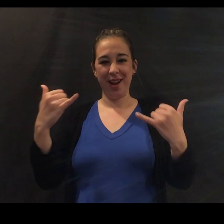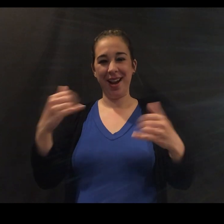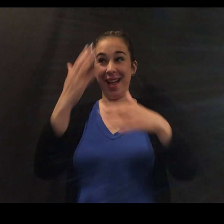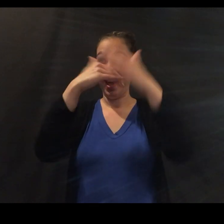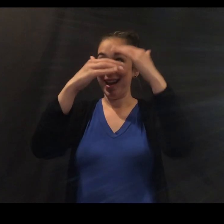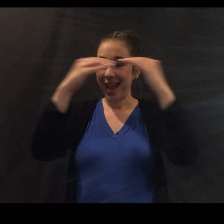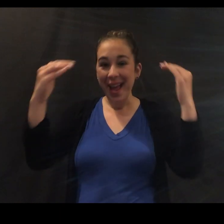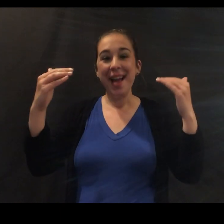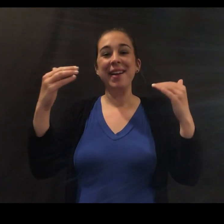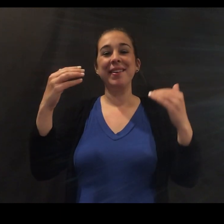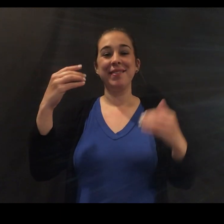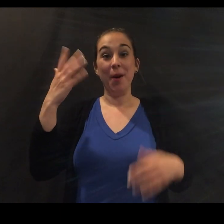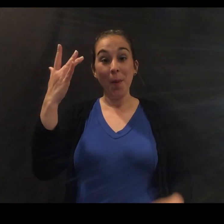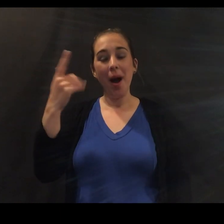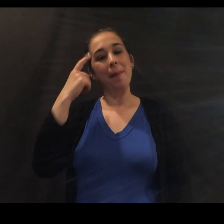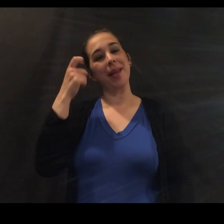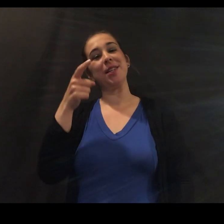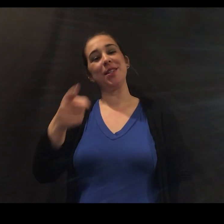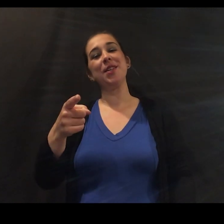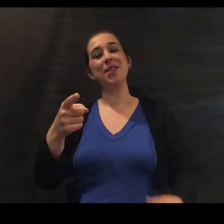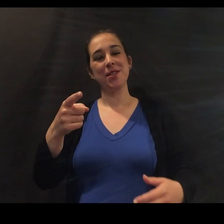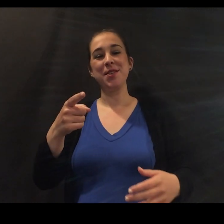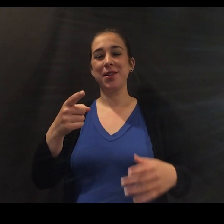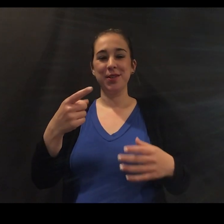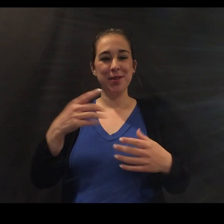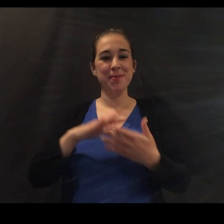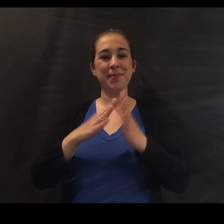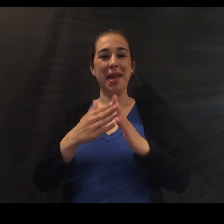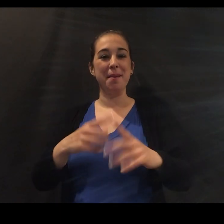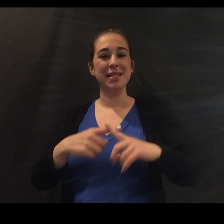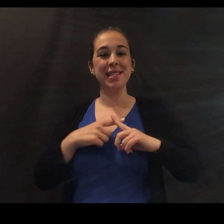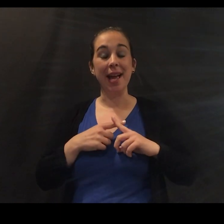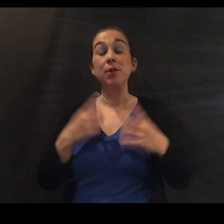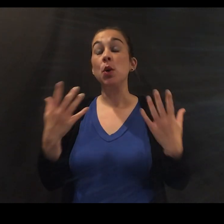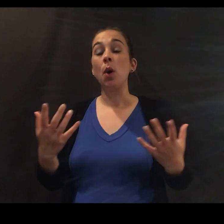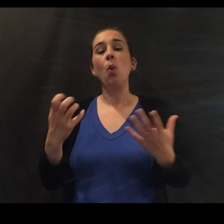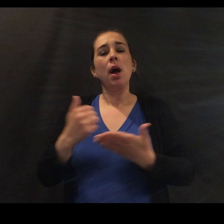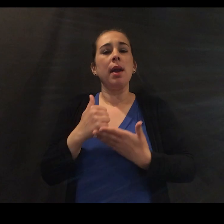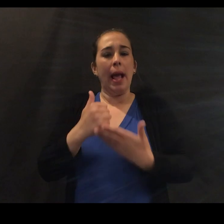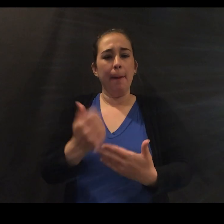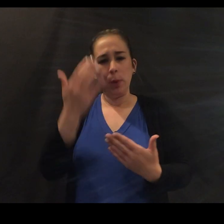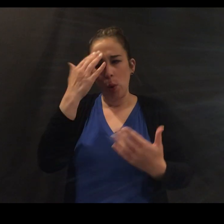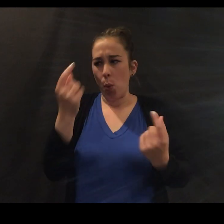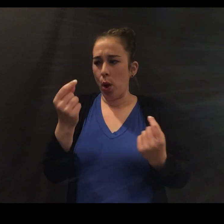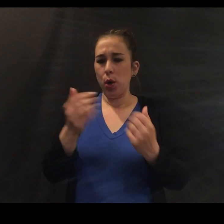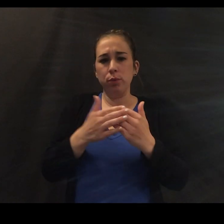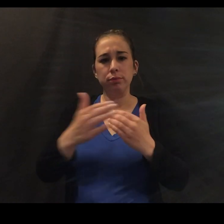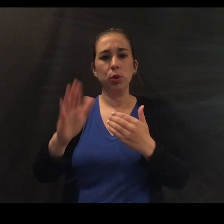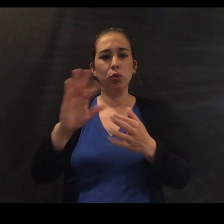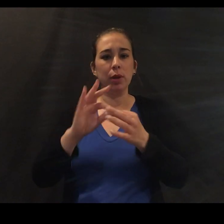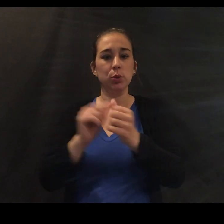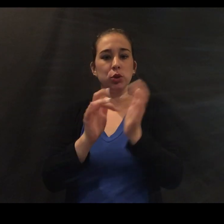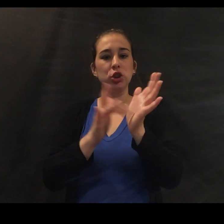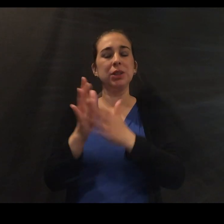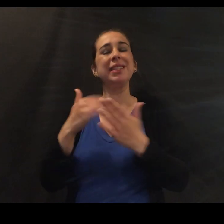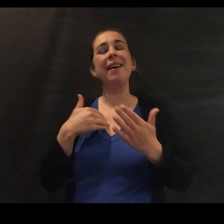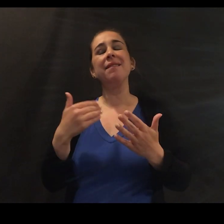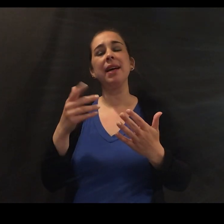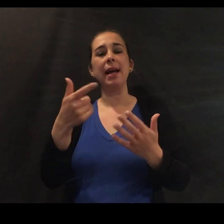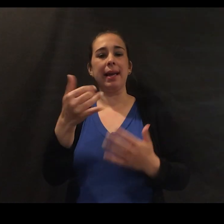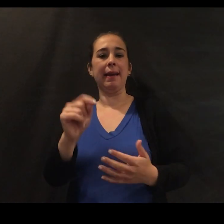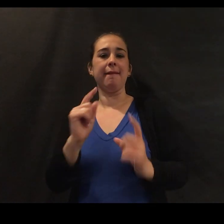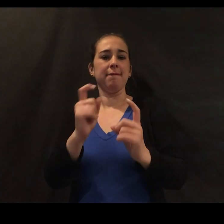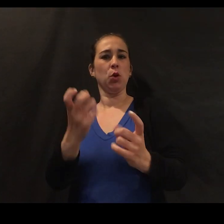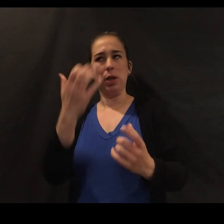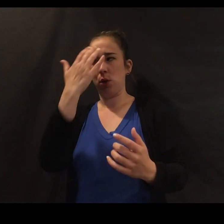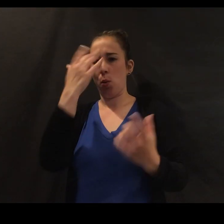just because of you. Now, we want to help you get started in your relationship with Jesus by giving you a gift, because you need to know what to do next. How do